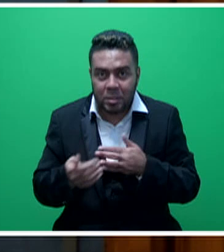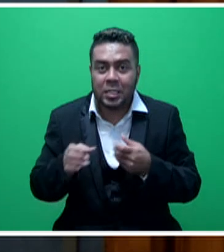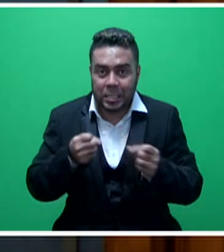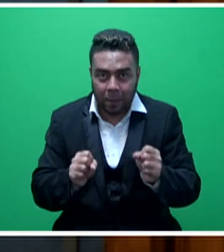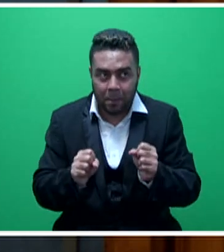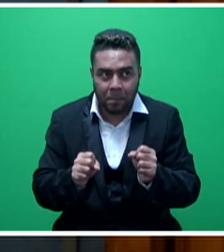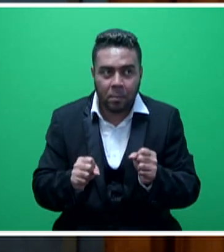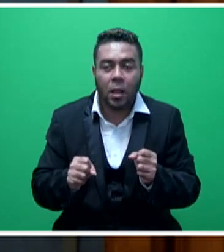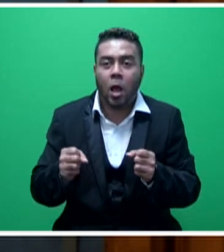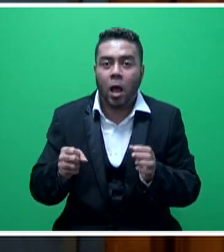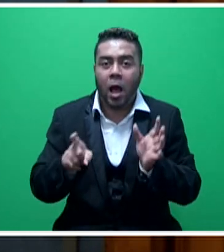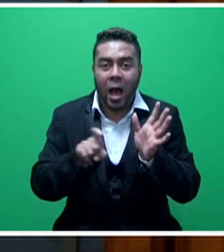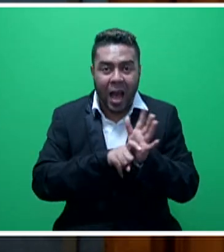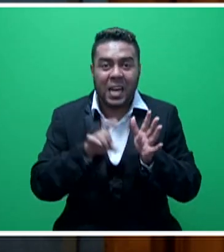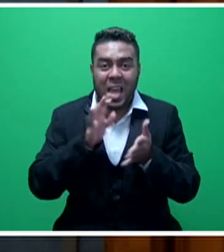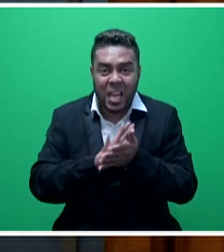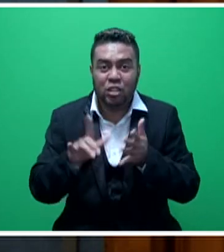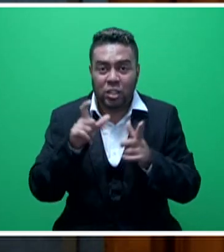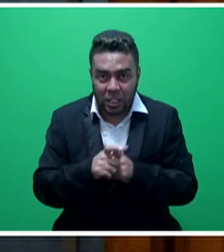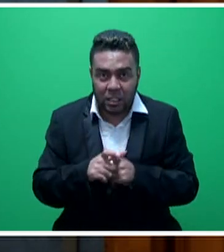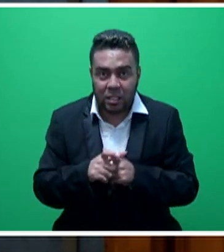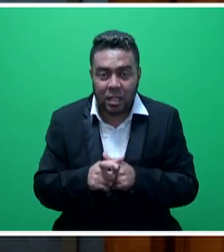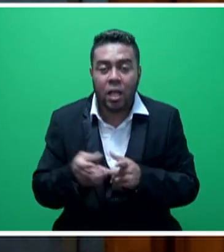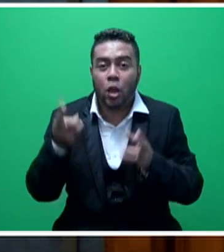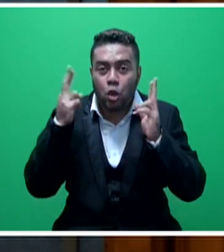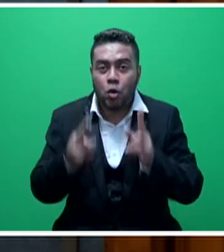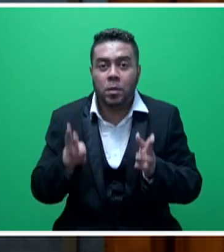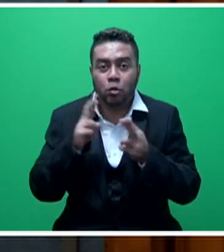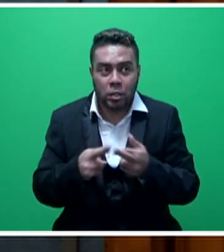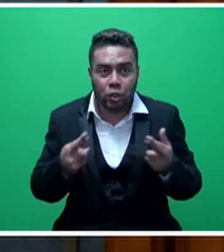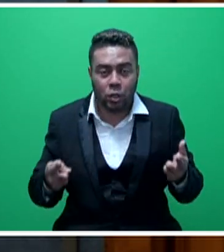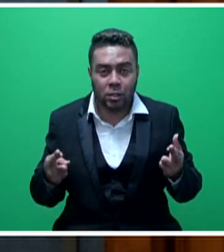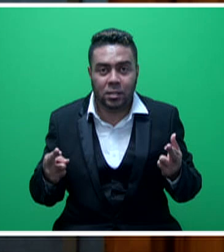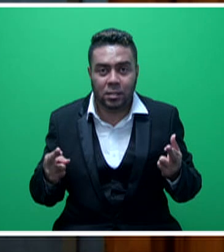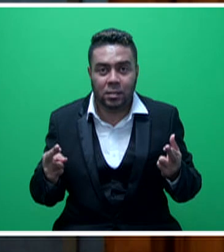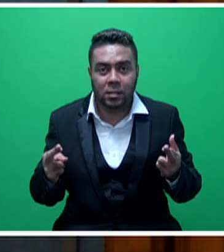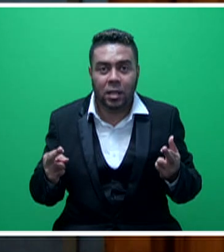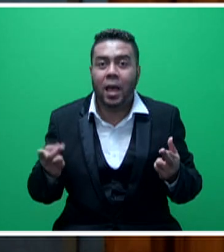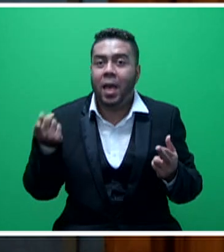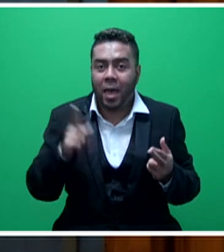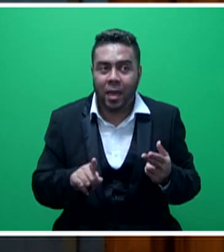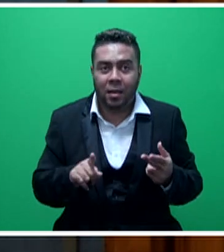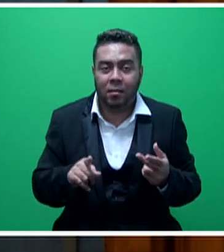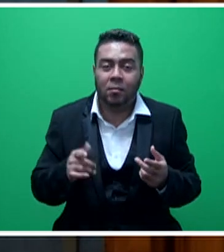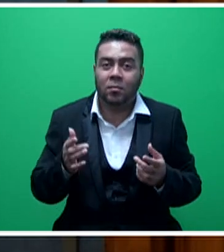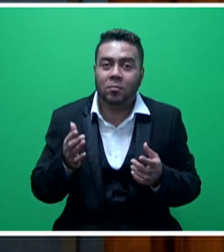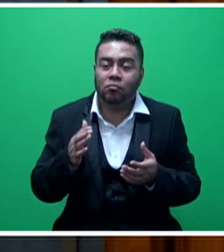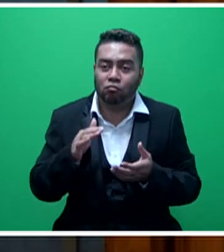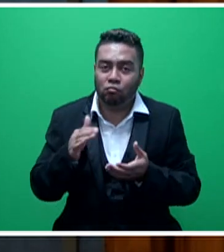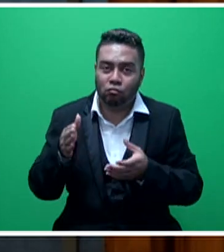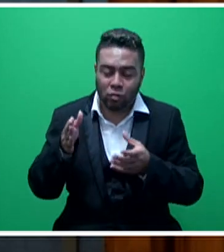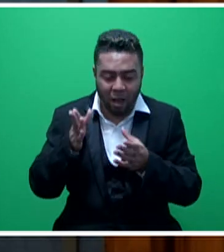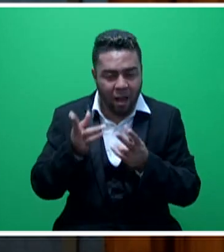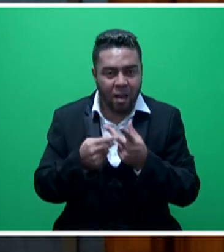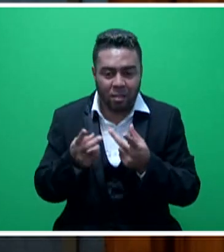system, rheumatic fever information system, the human resource information system, and surveillance outbreak, the integration